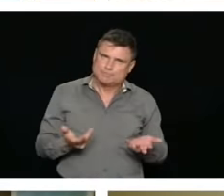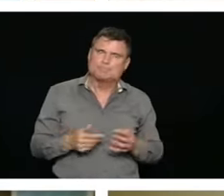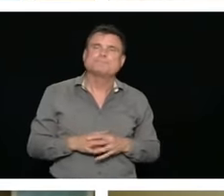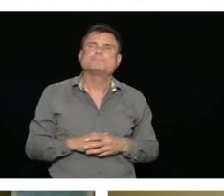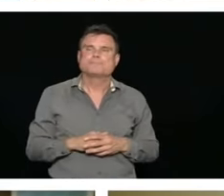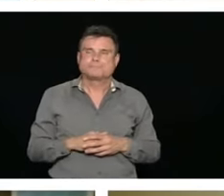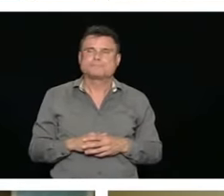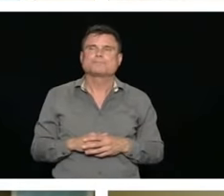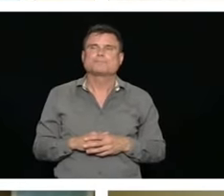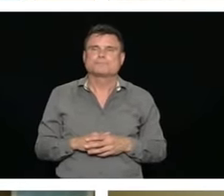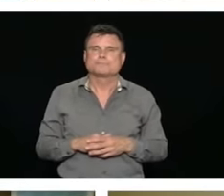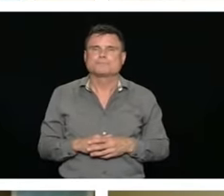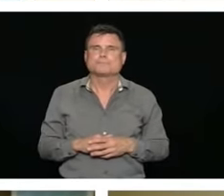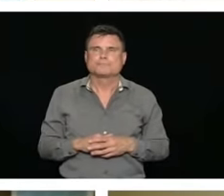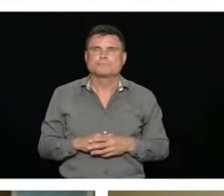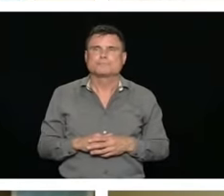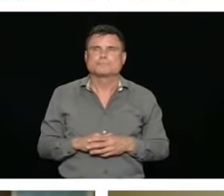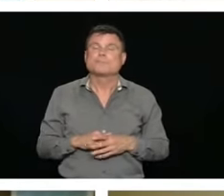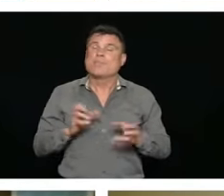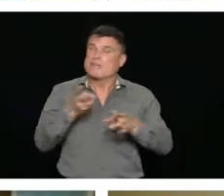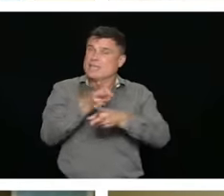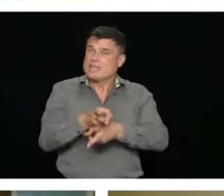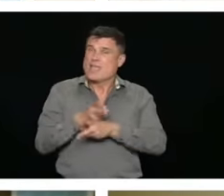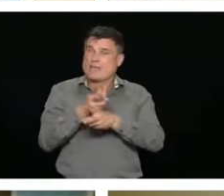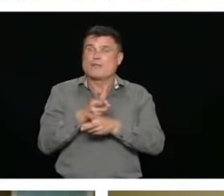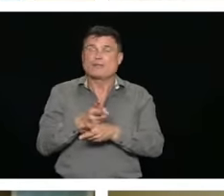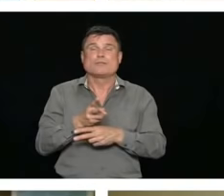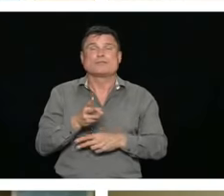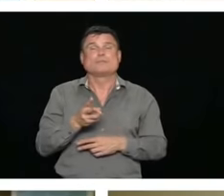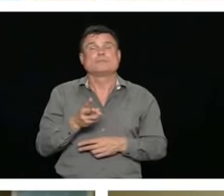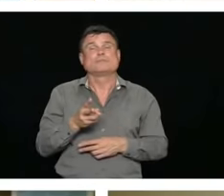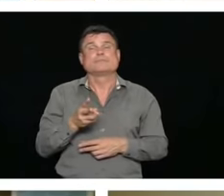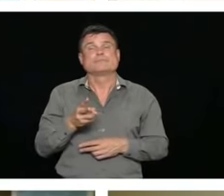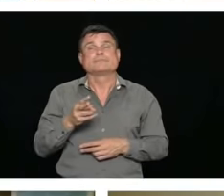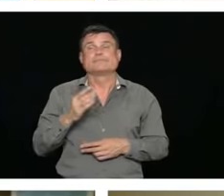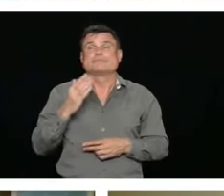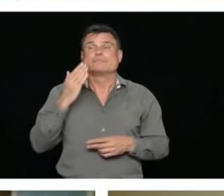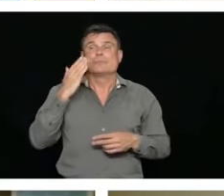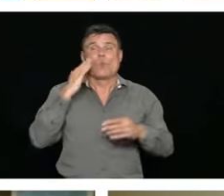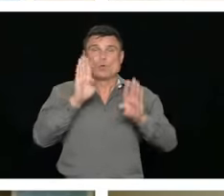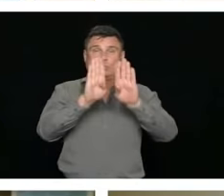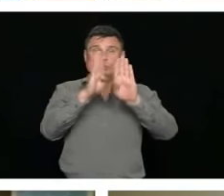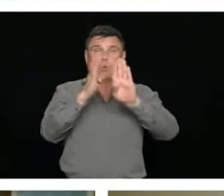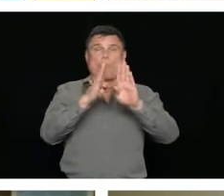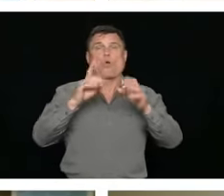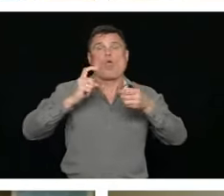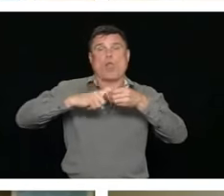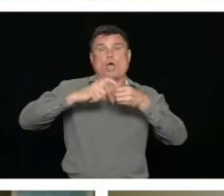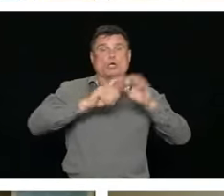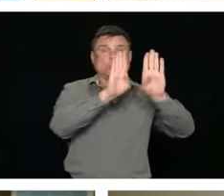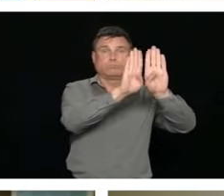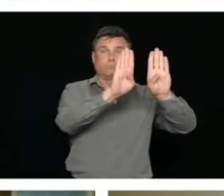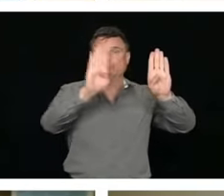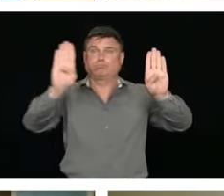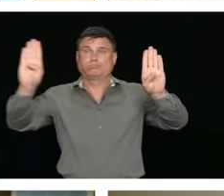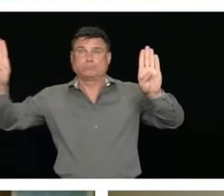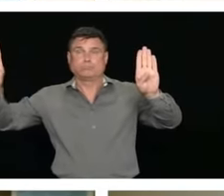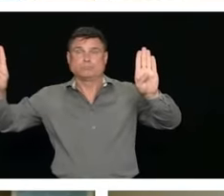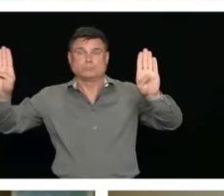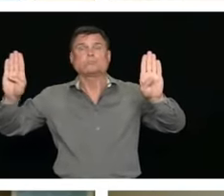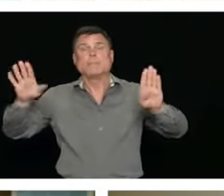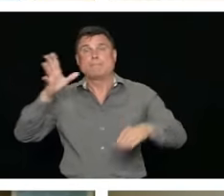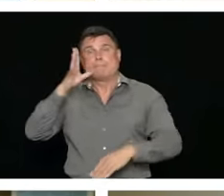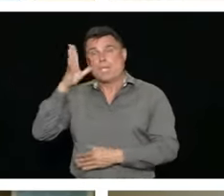that's going to be a bit of work. Those school districts who have been trying that have a good handle